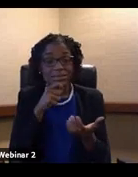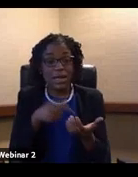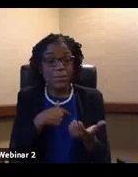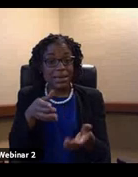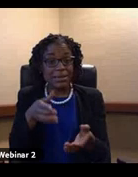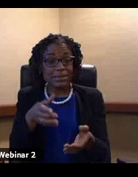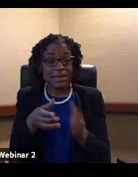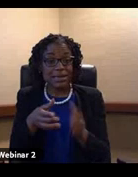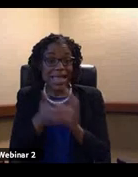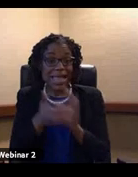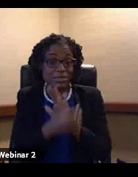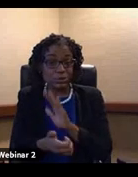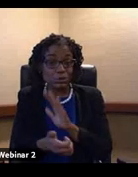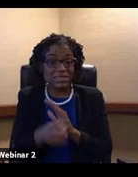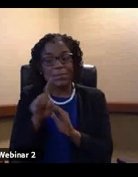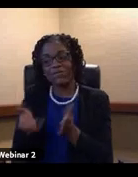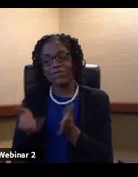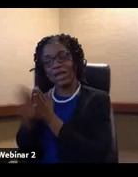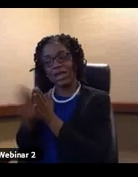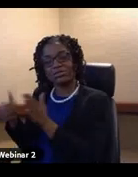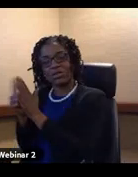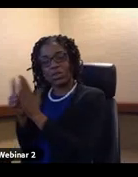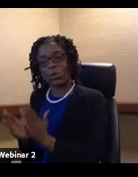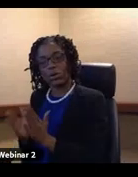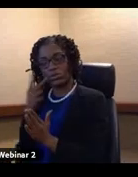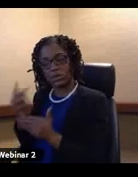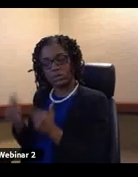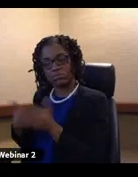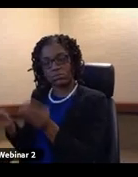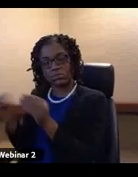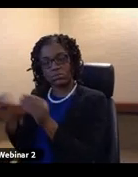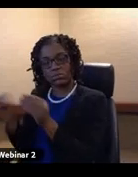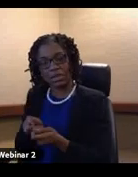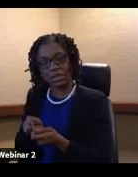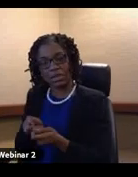my expertise, and I may have to ask or consult with our attorney.